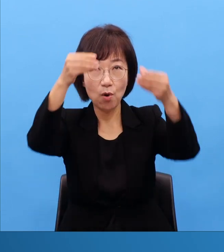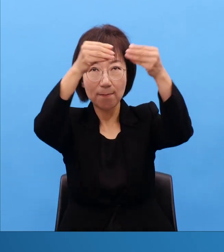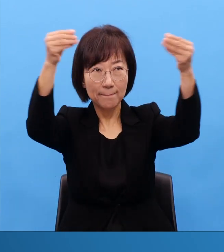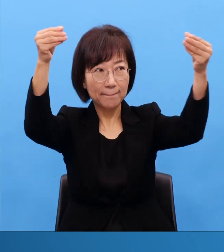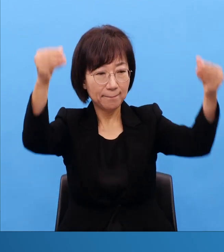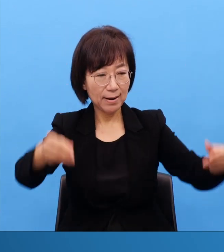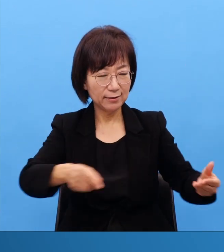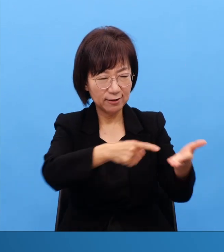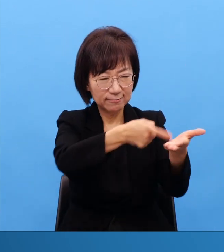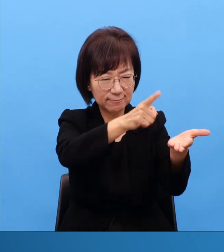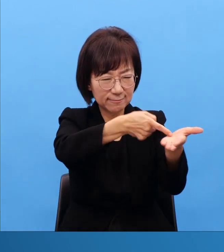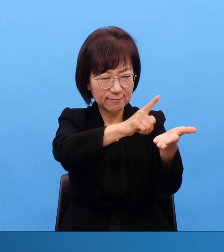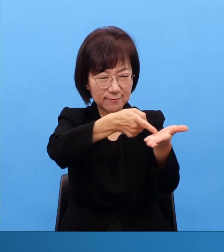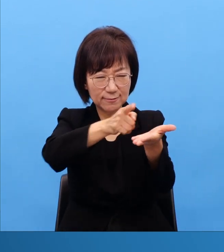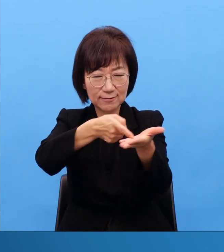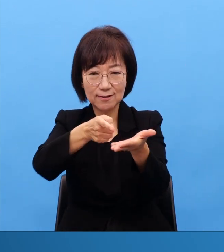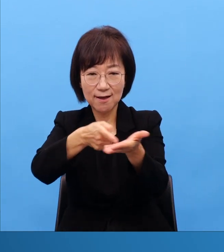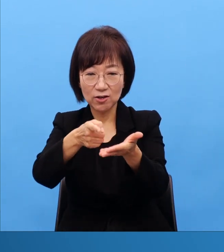upon stone.